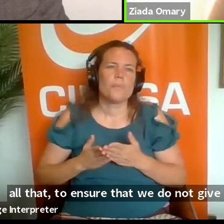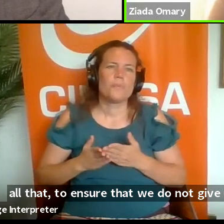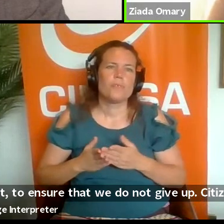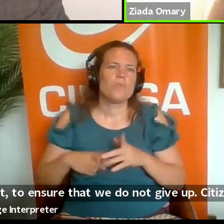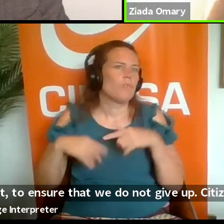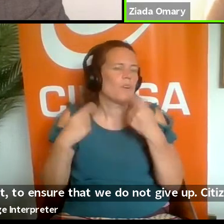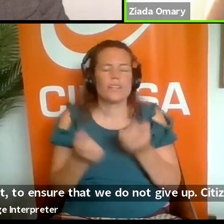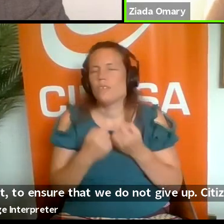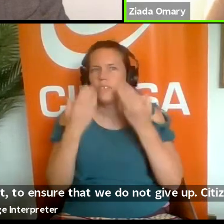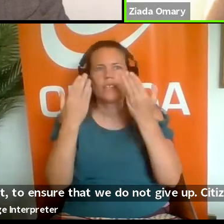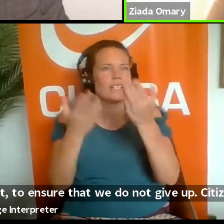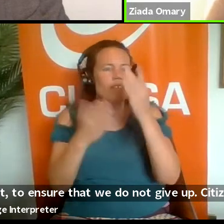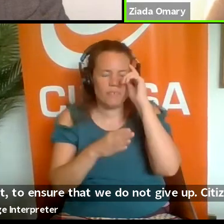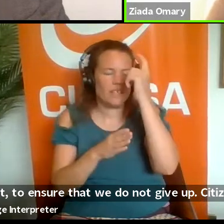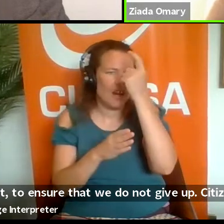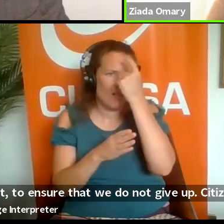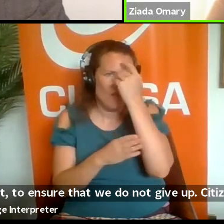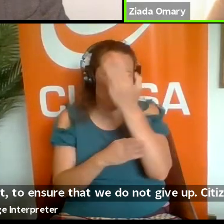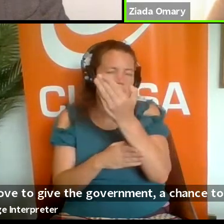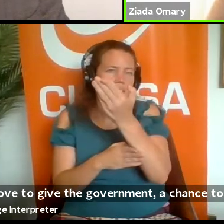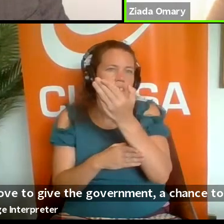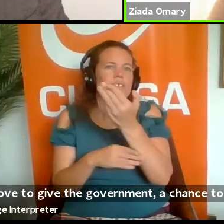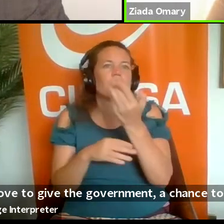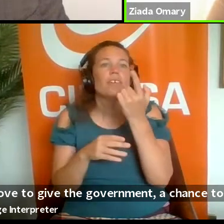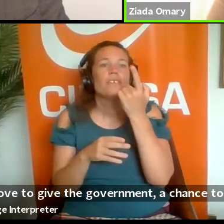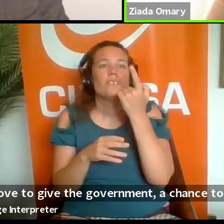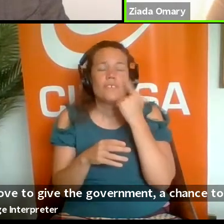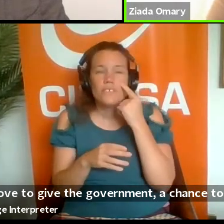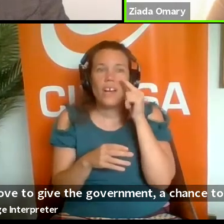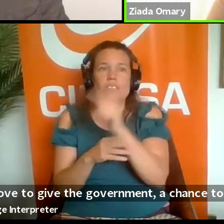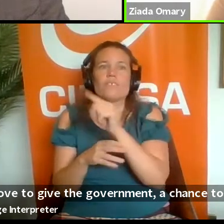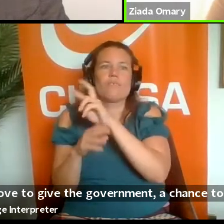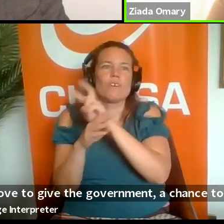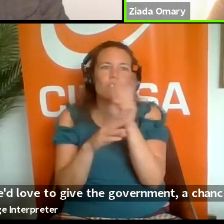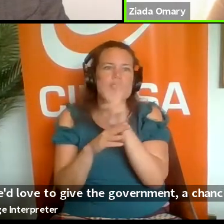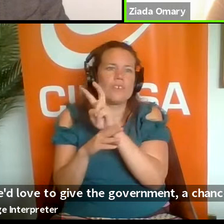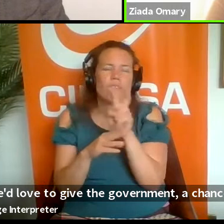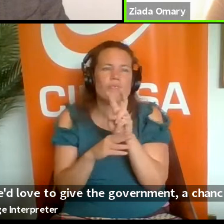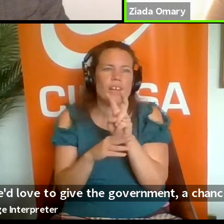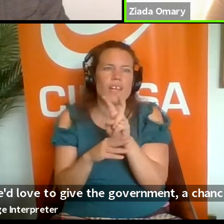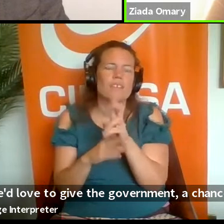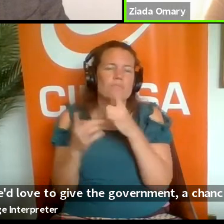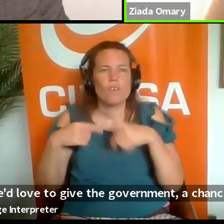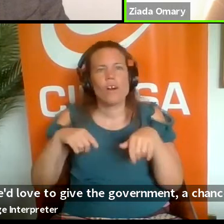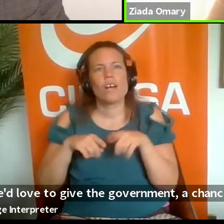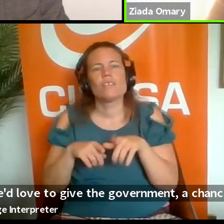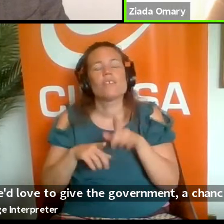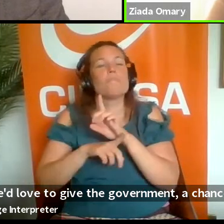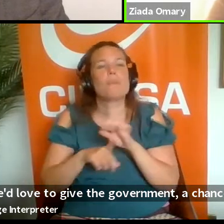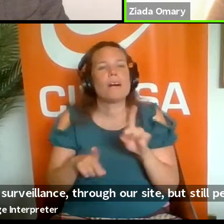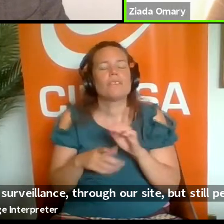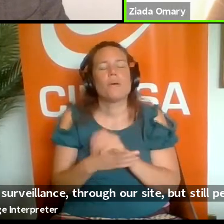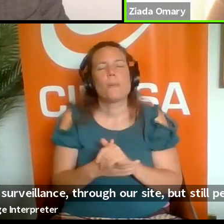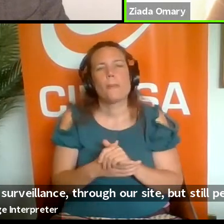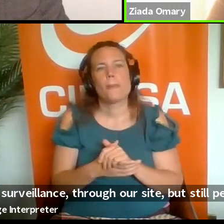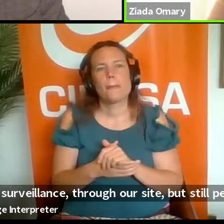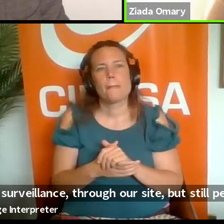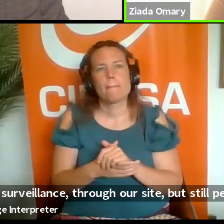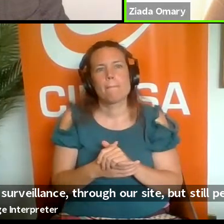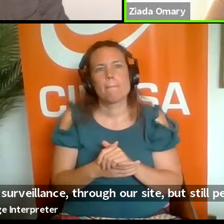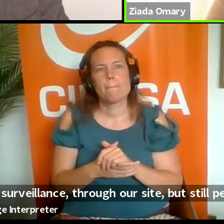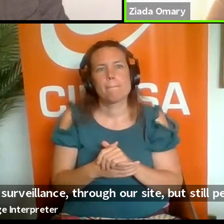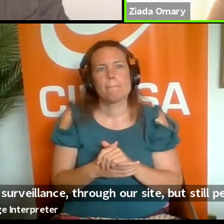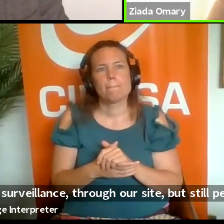government a chance to do surveillance through our site, but still people will be on